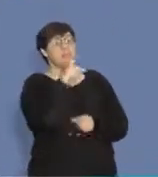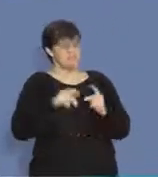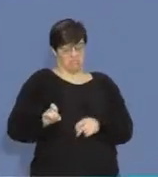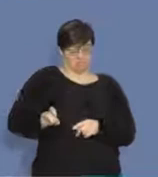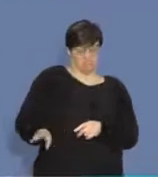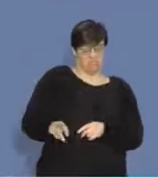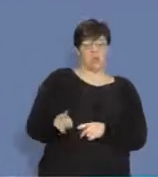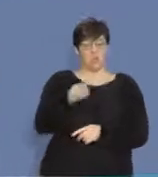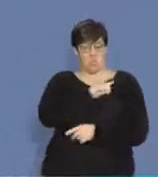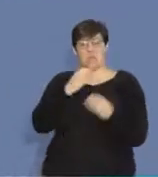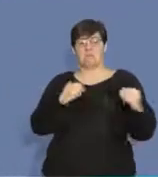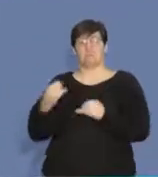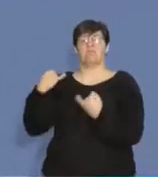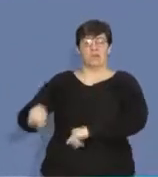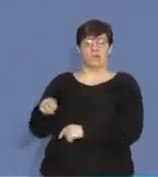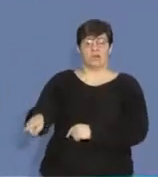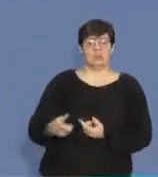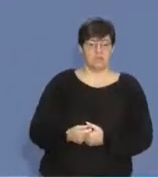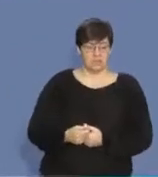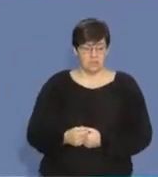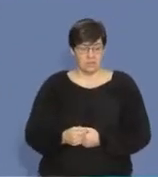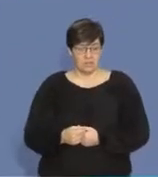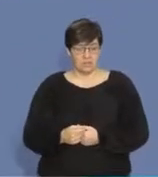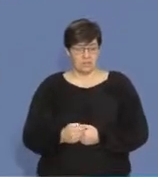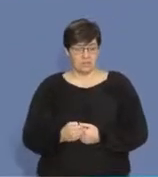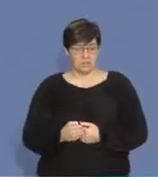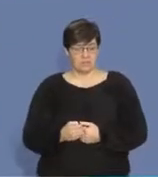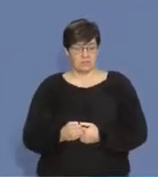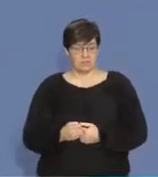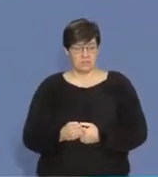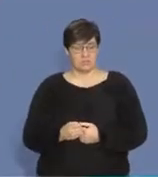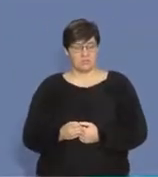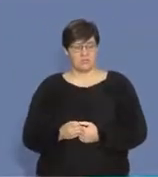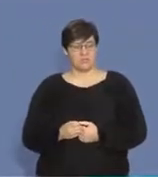an unethical business. And obviously, whether